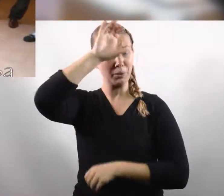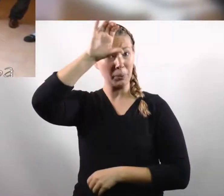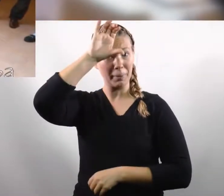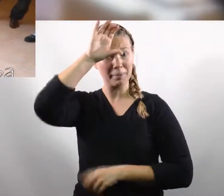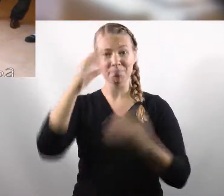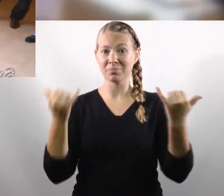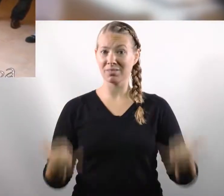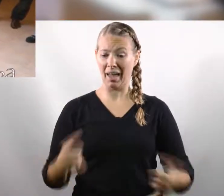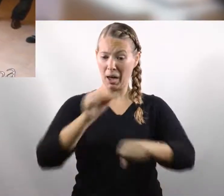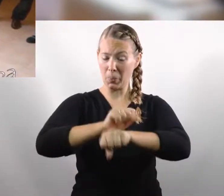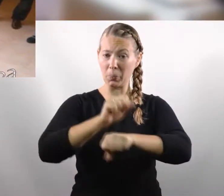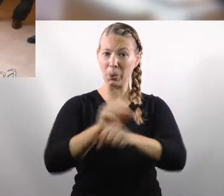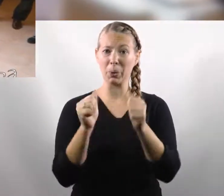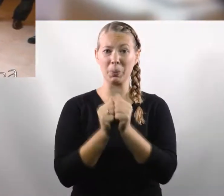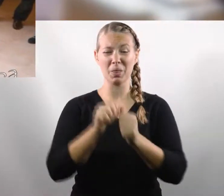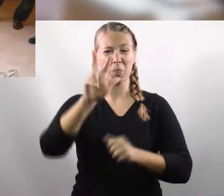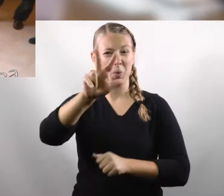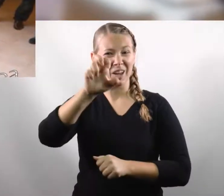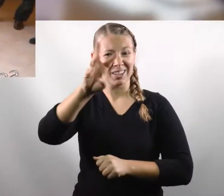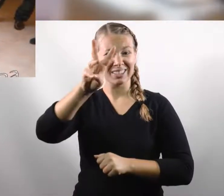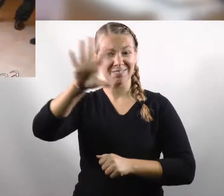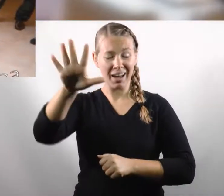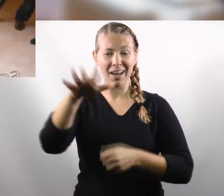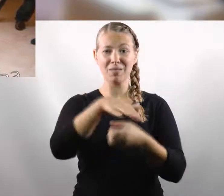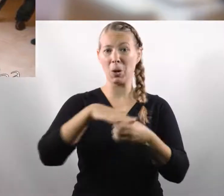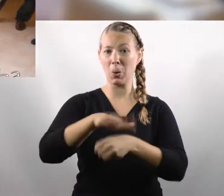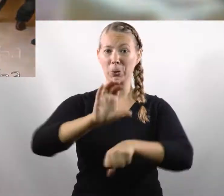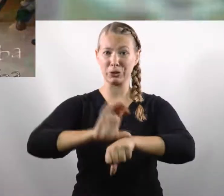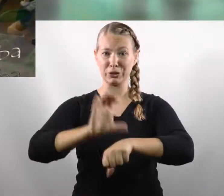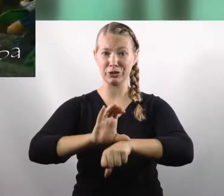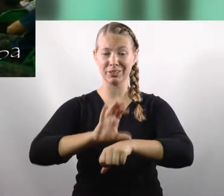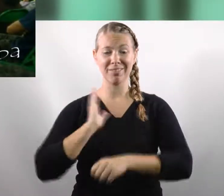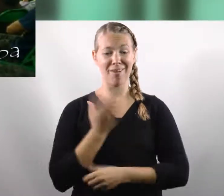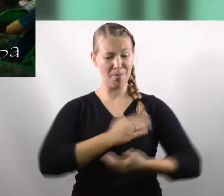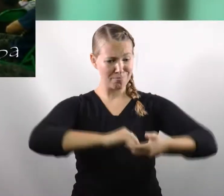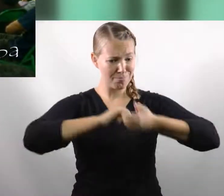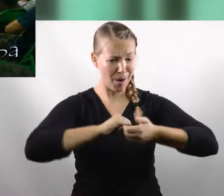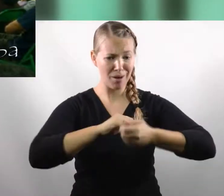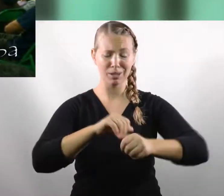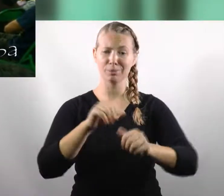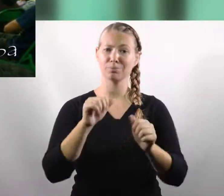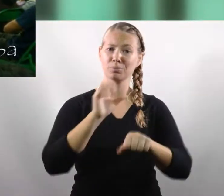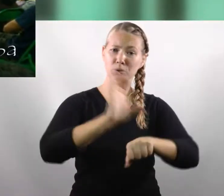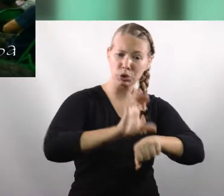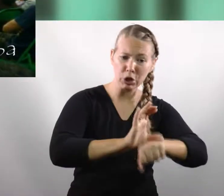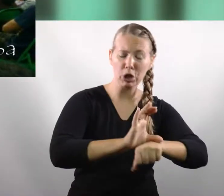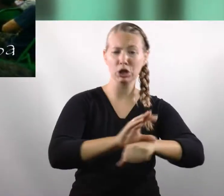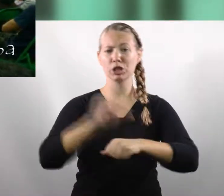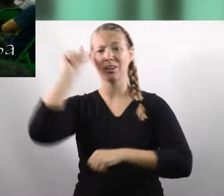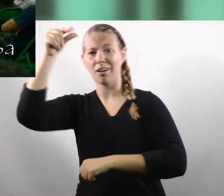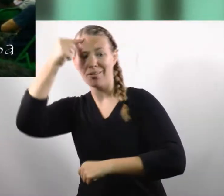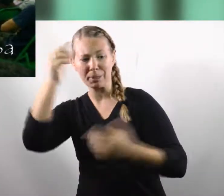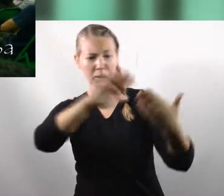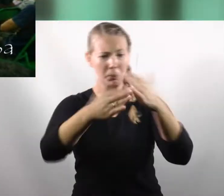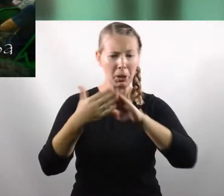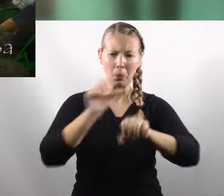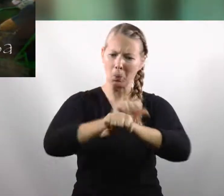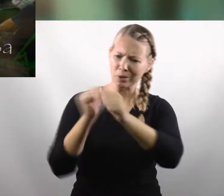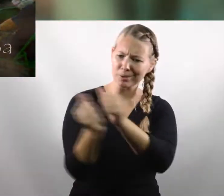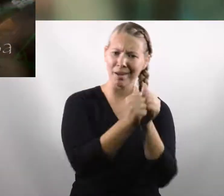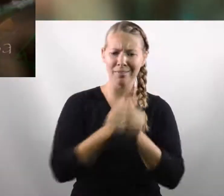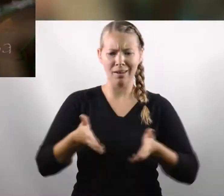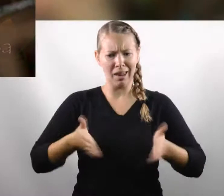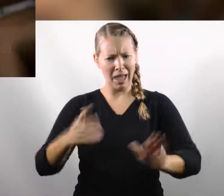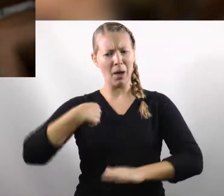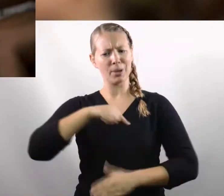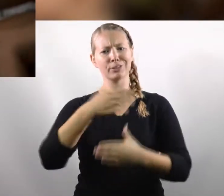are currently partnering with 365 local churches. Our partnerships with the churches, communities, and government have allowed us to